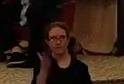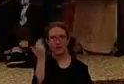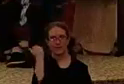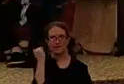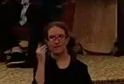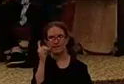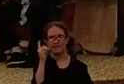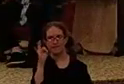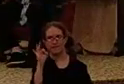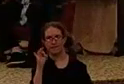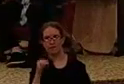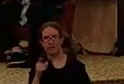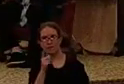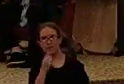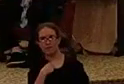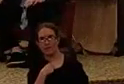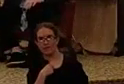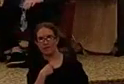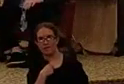past define who I am.